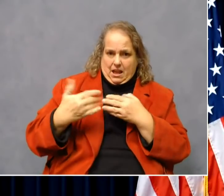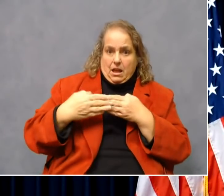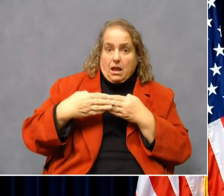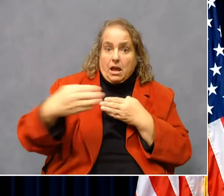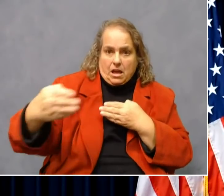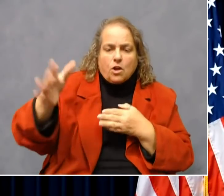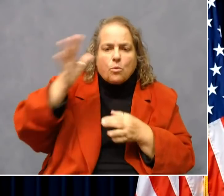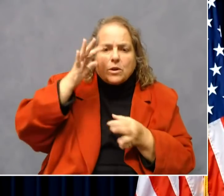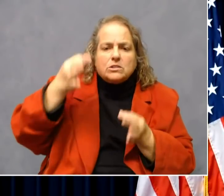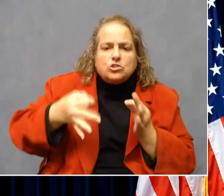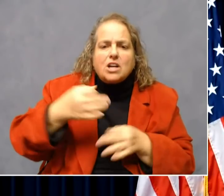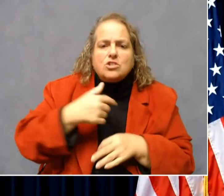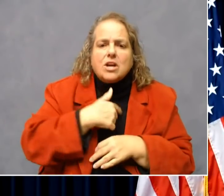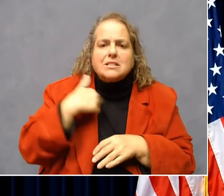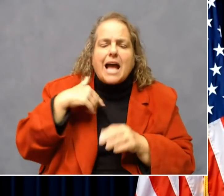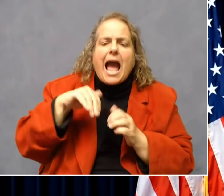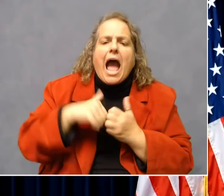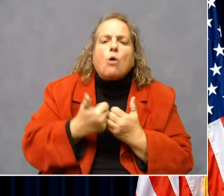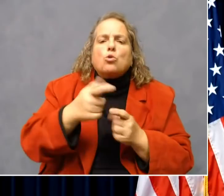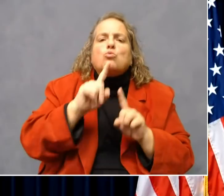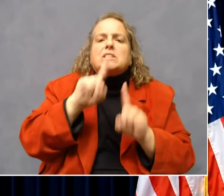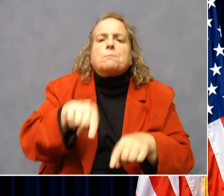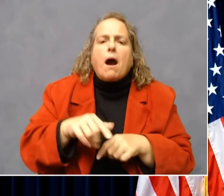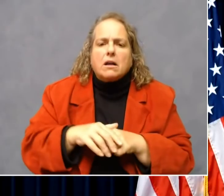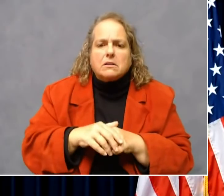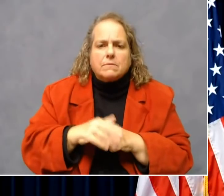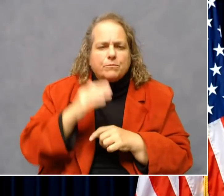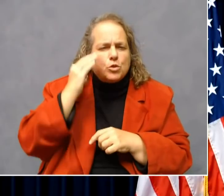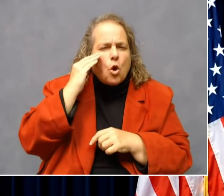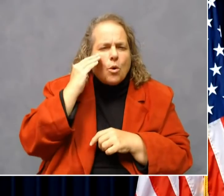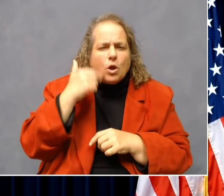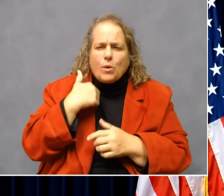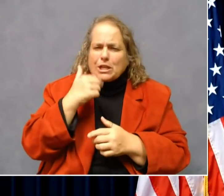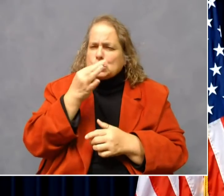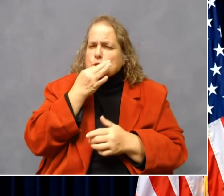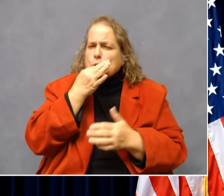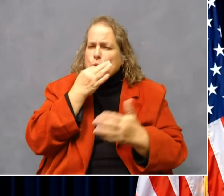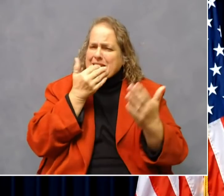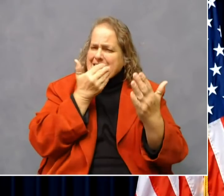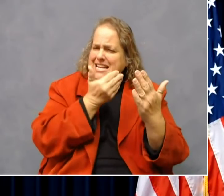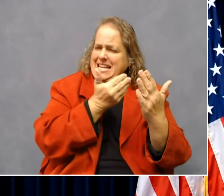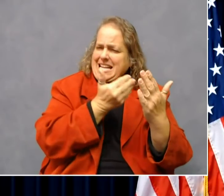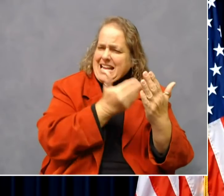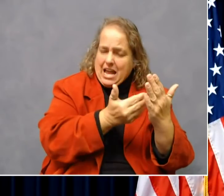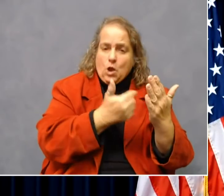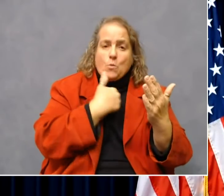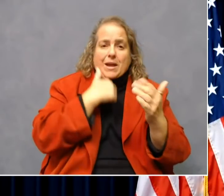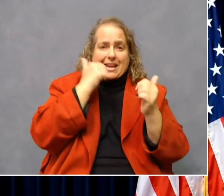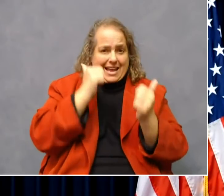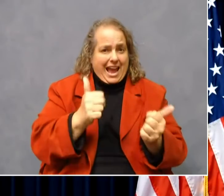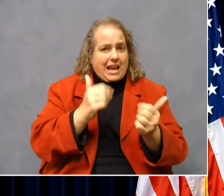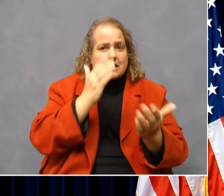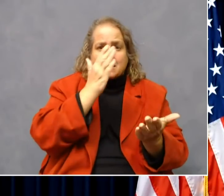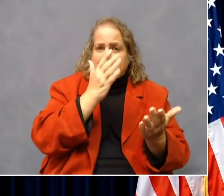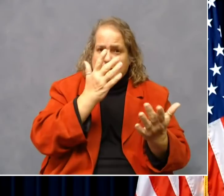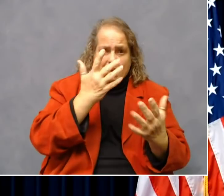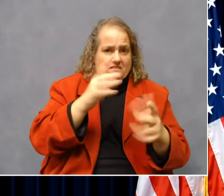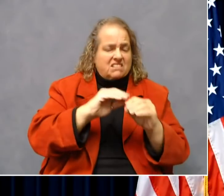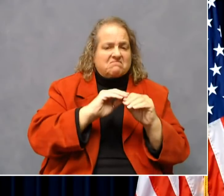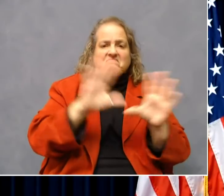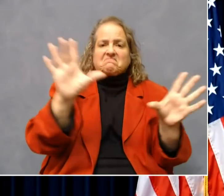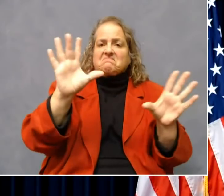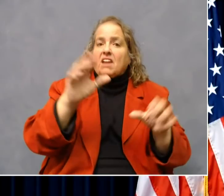we only have to get to it, knowing that we might even be able to turn this thing into something like the common cold or a mild